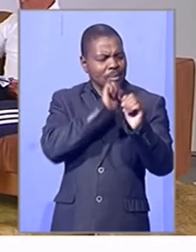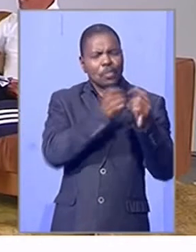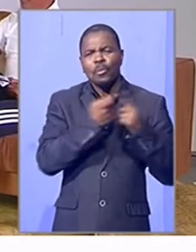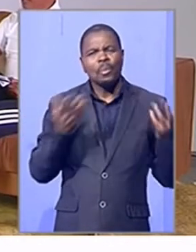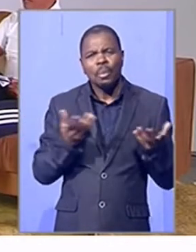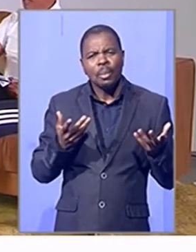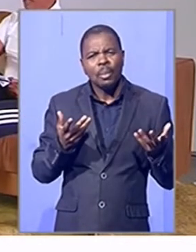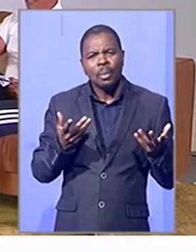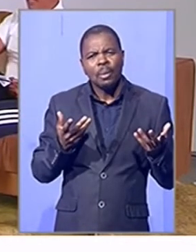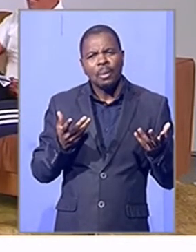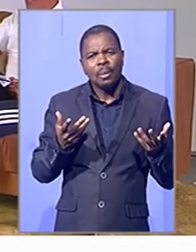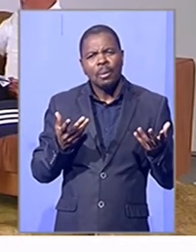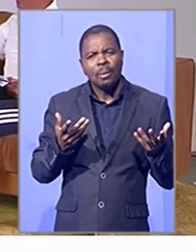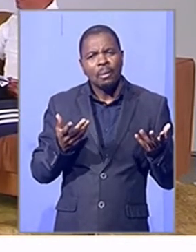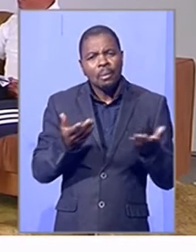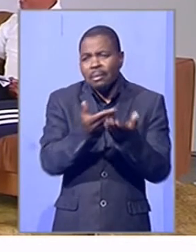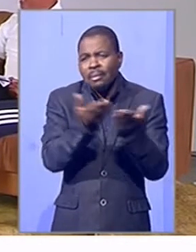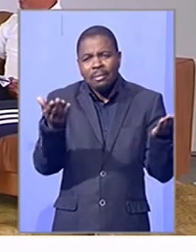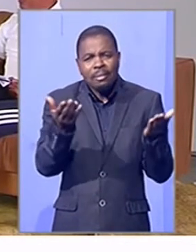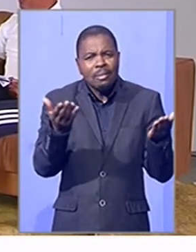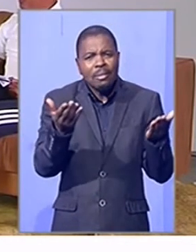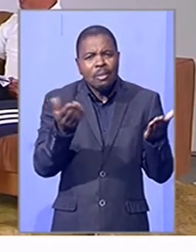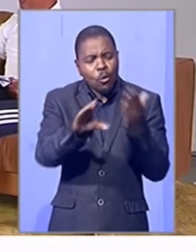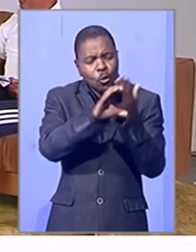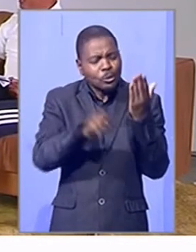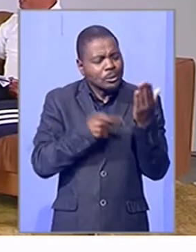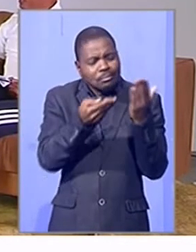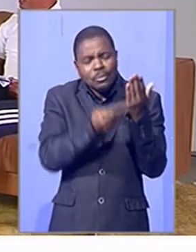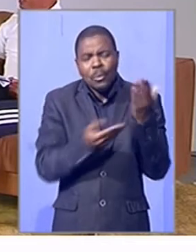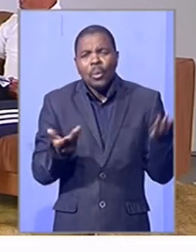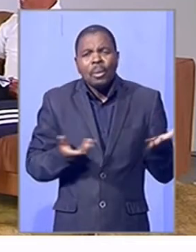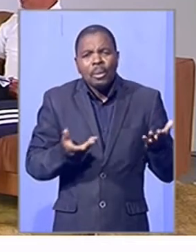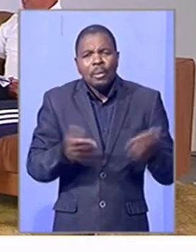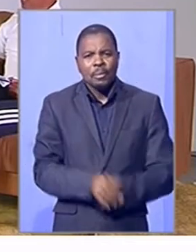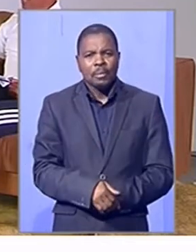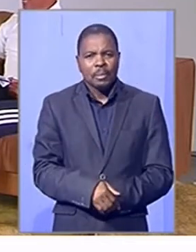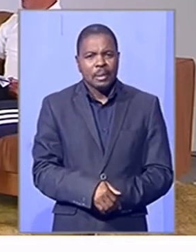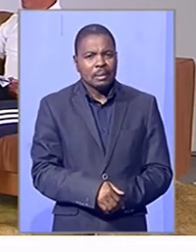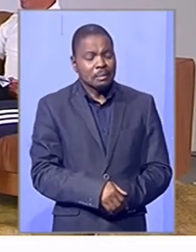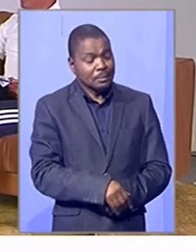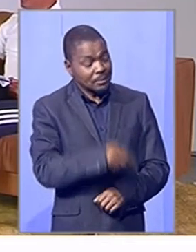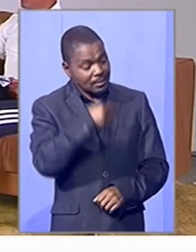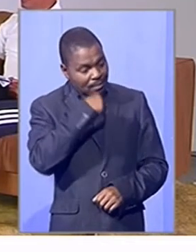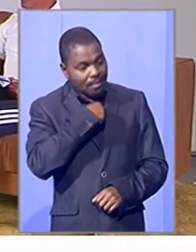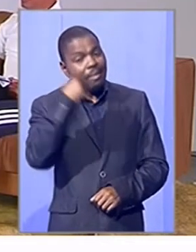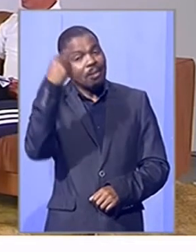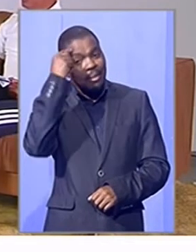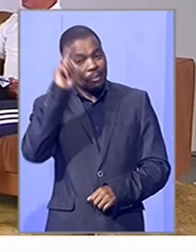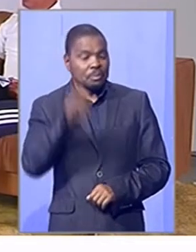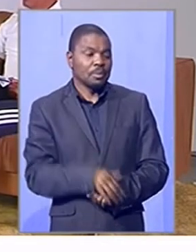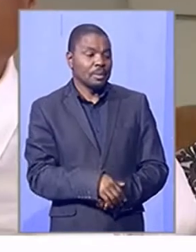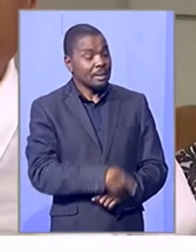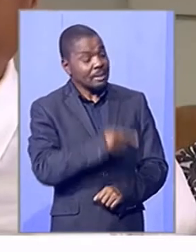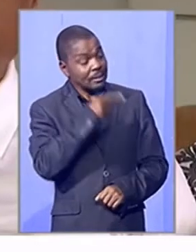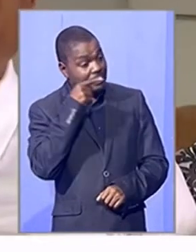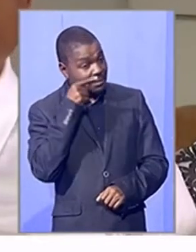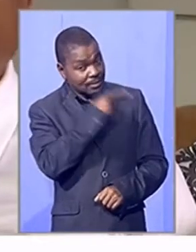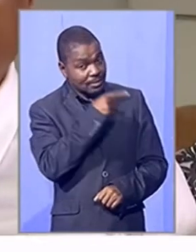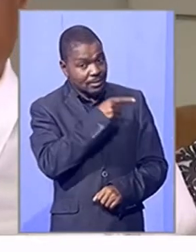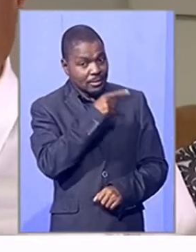Where is it written anywhere in the constitution? You see, actually I think that